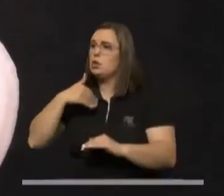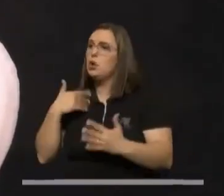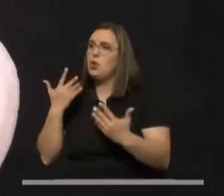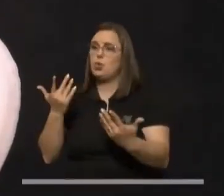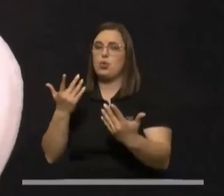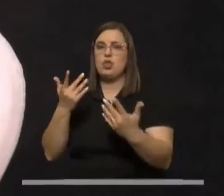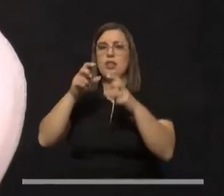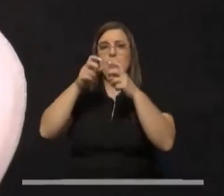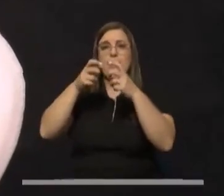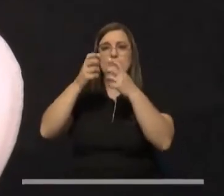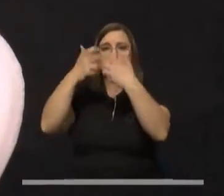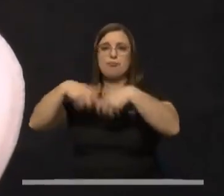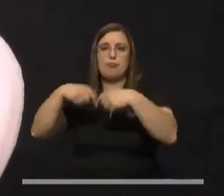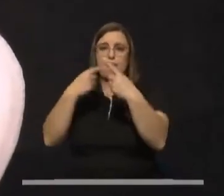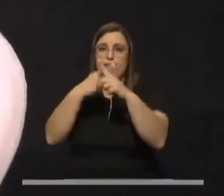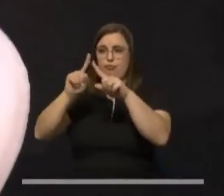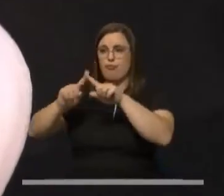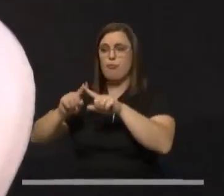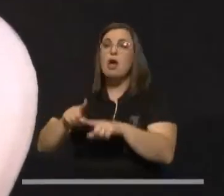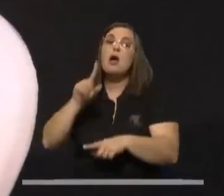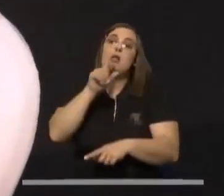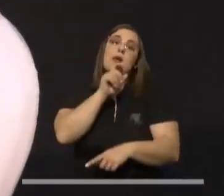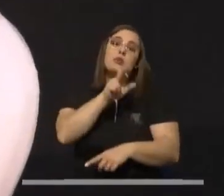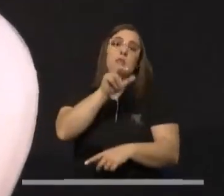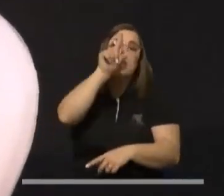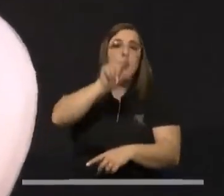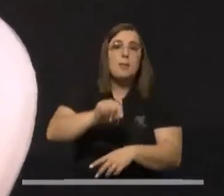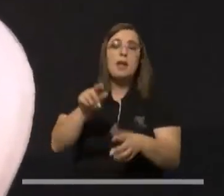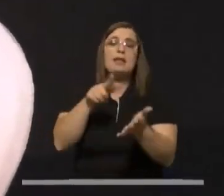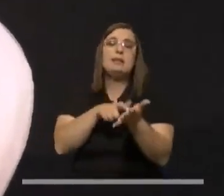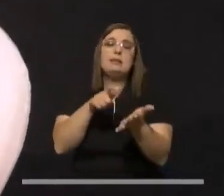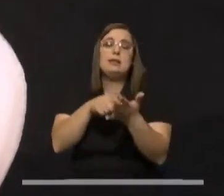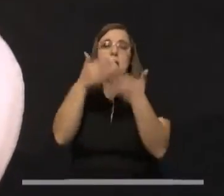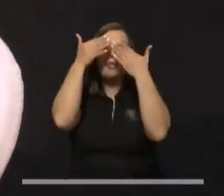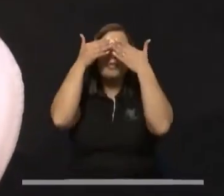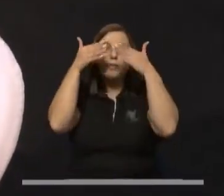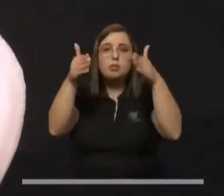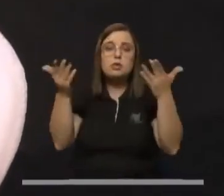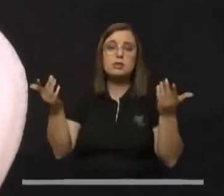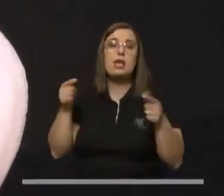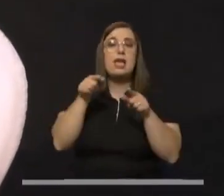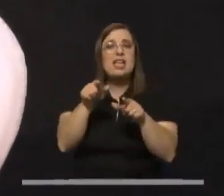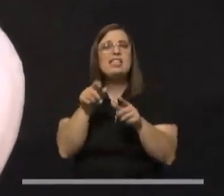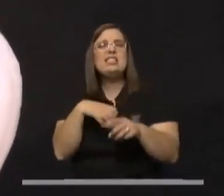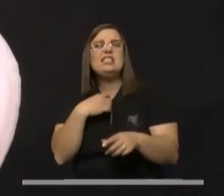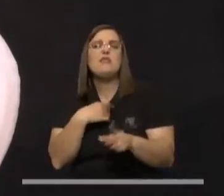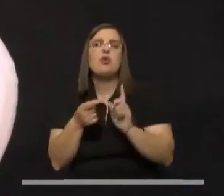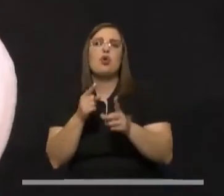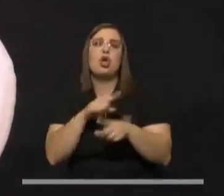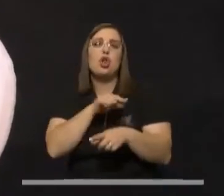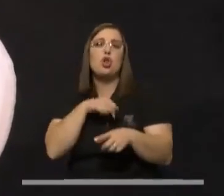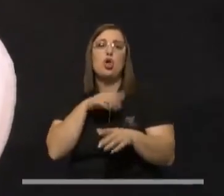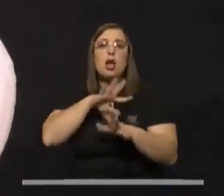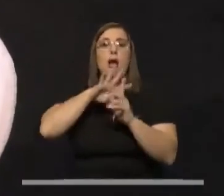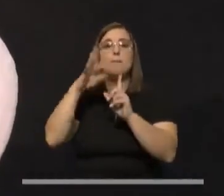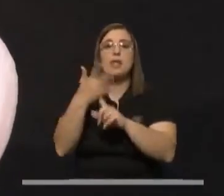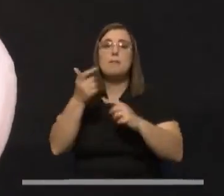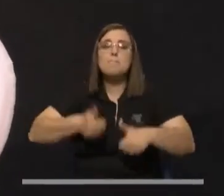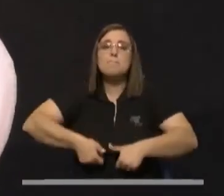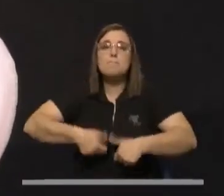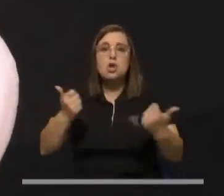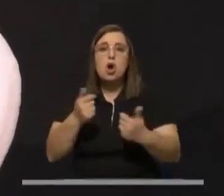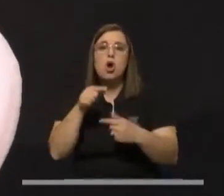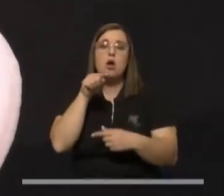in different fronts, education, different industries, it has to give answers to the needs of democracy. That means that we have to